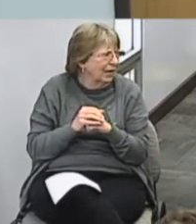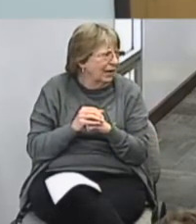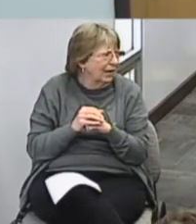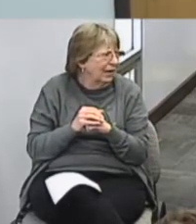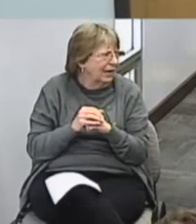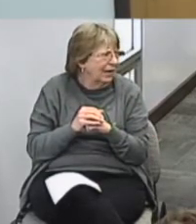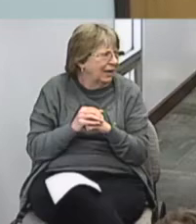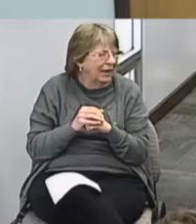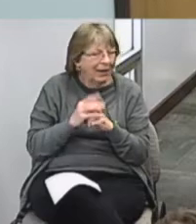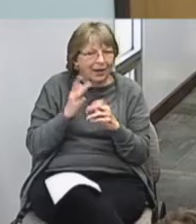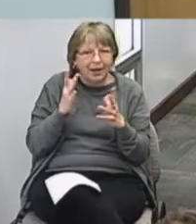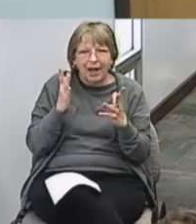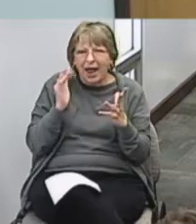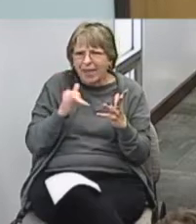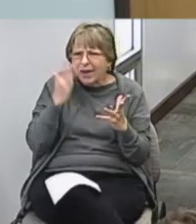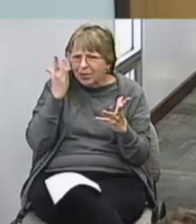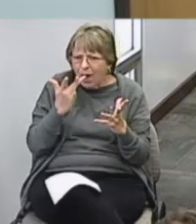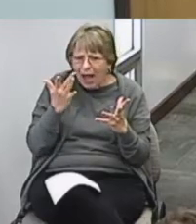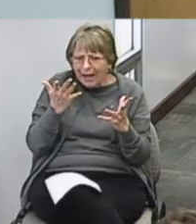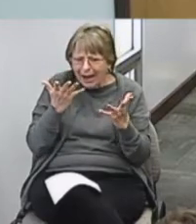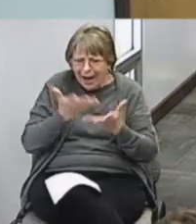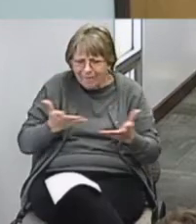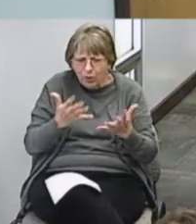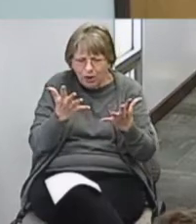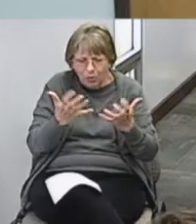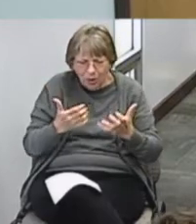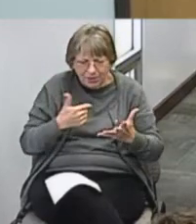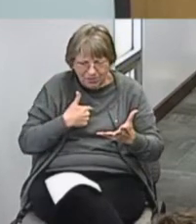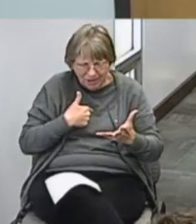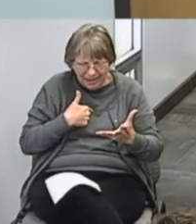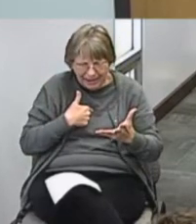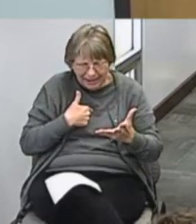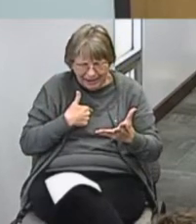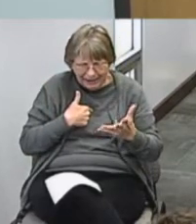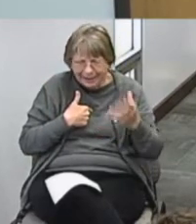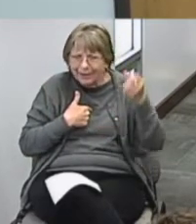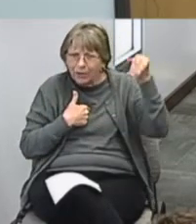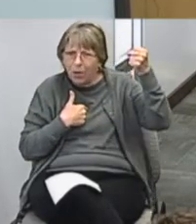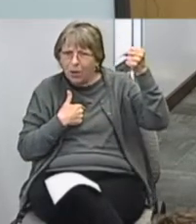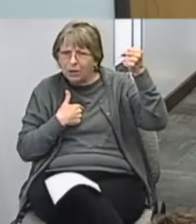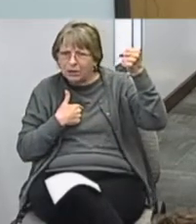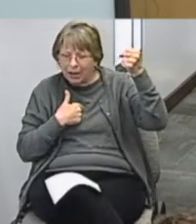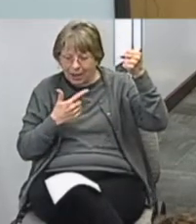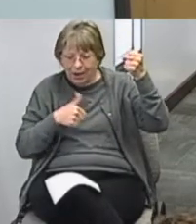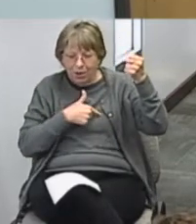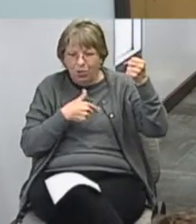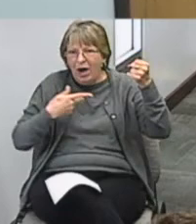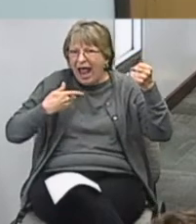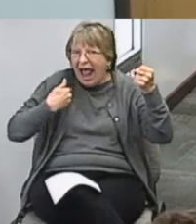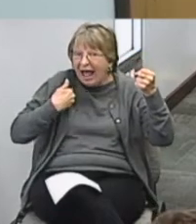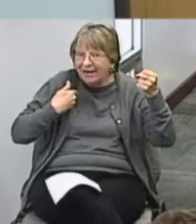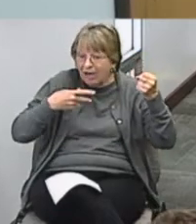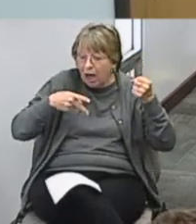put this on hold. There is a pocket park popping up next